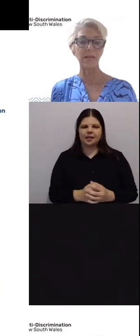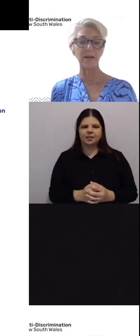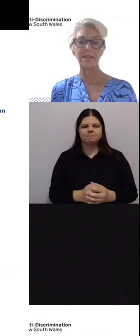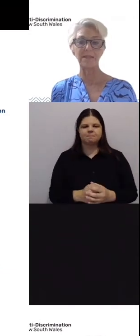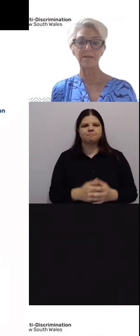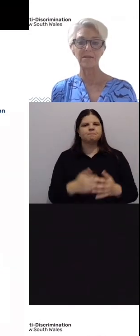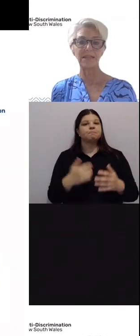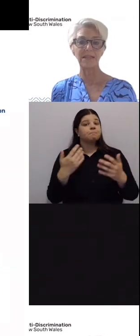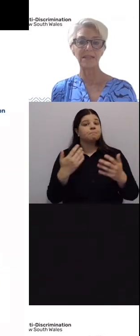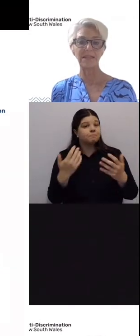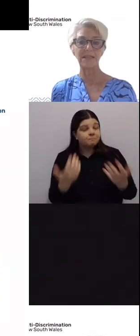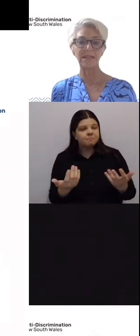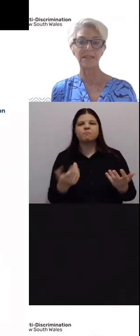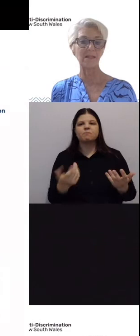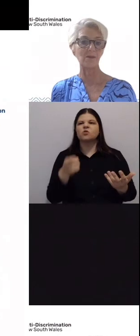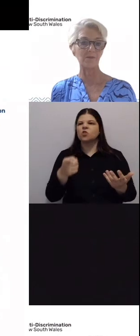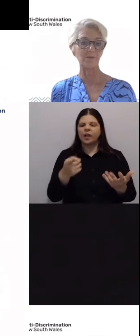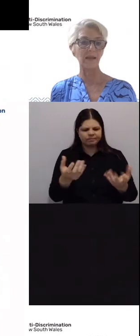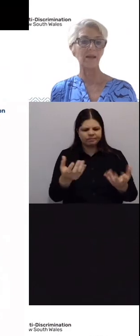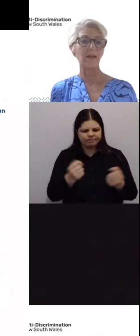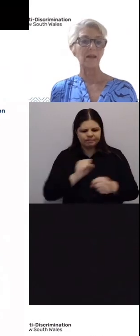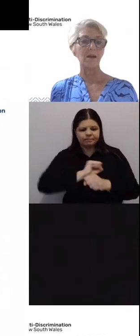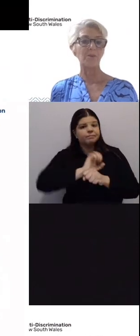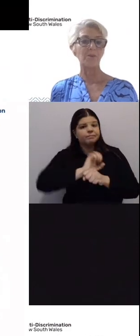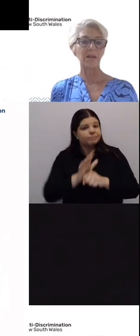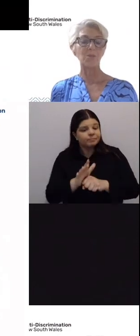likely she would become seriously ill.